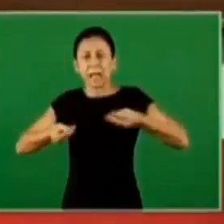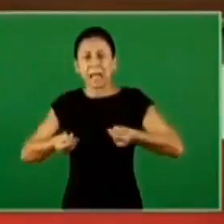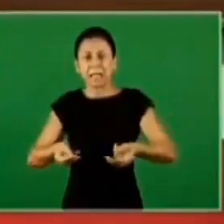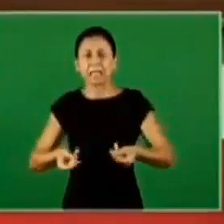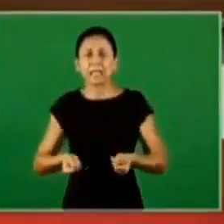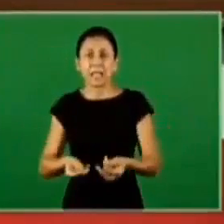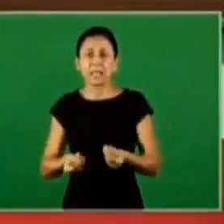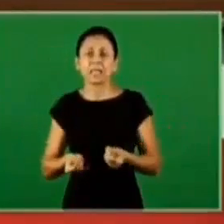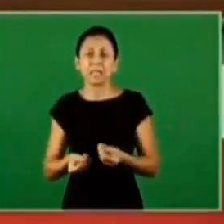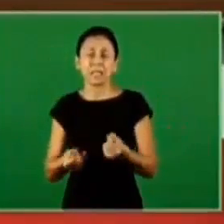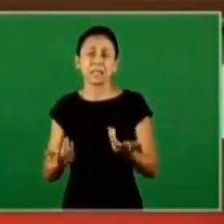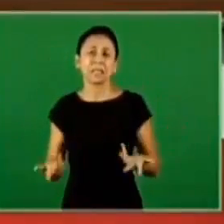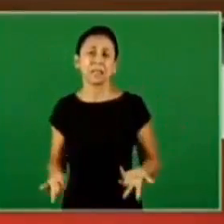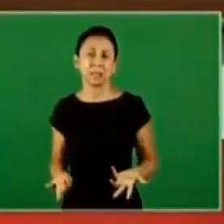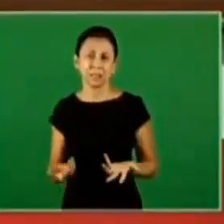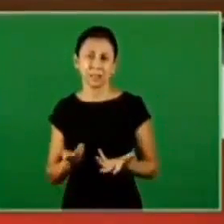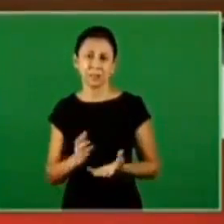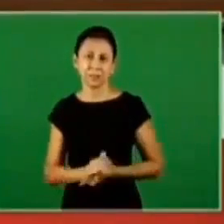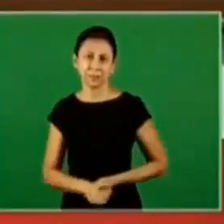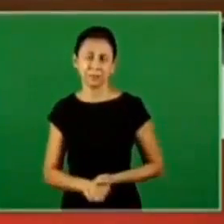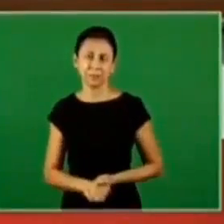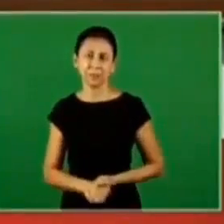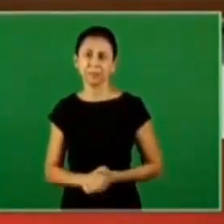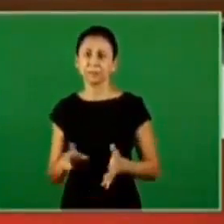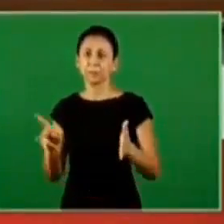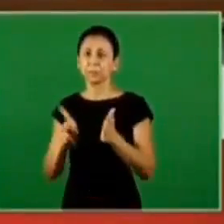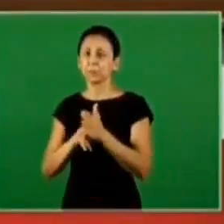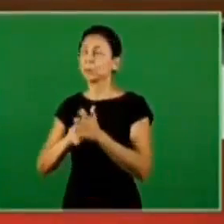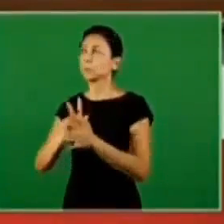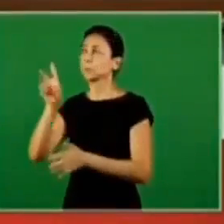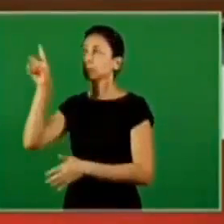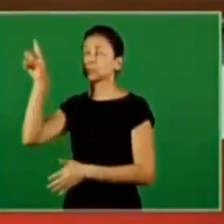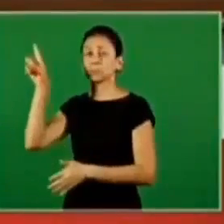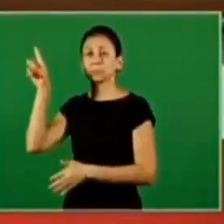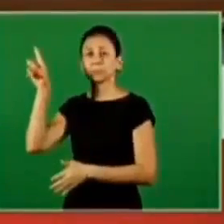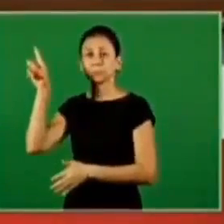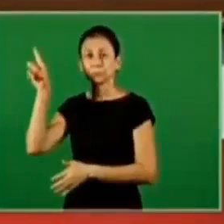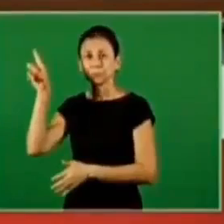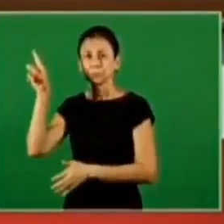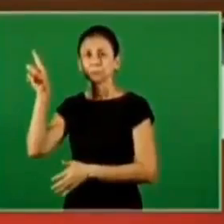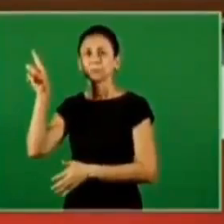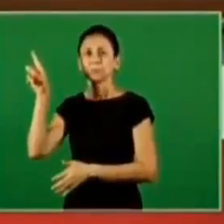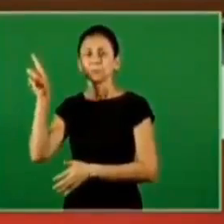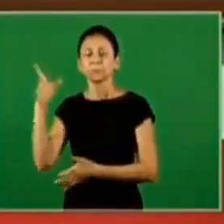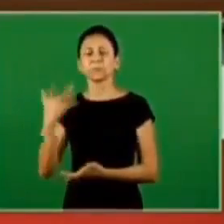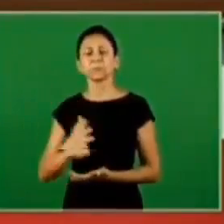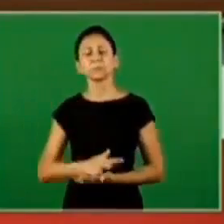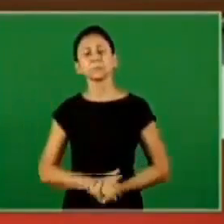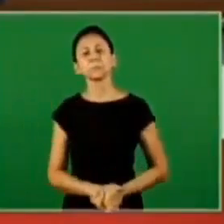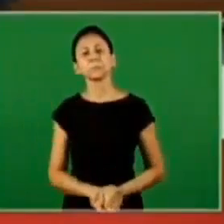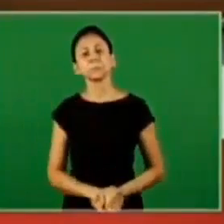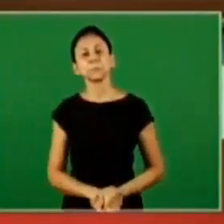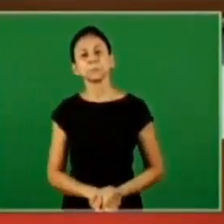an essence. It's something that was not generated by any person or created by any